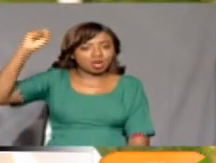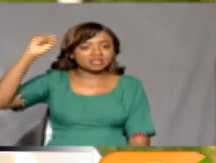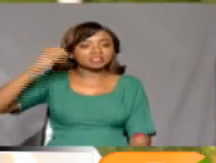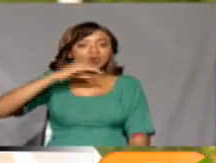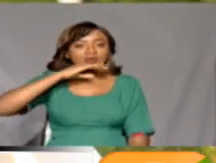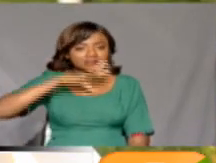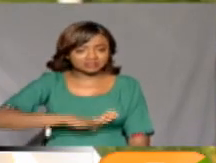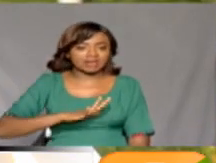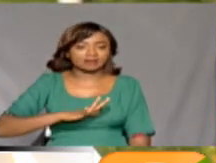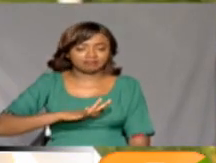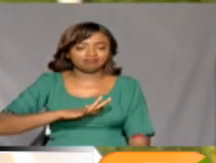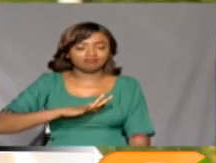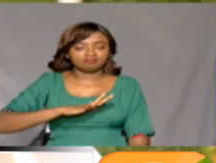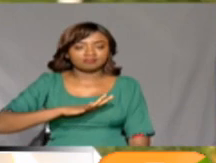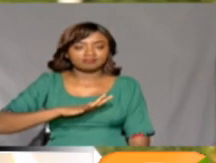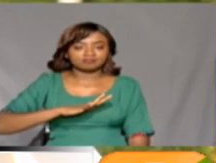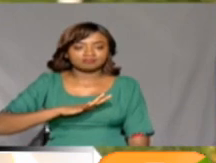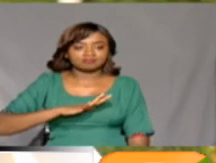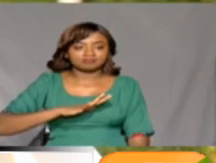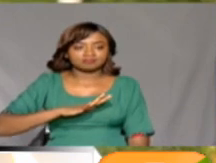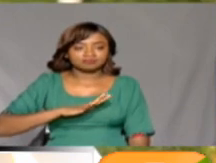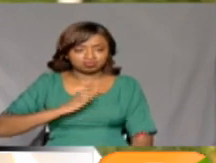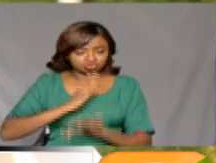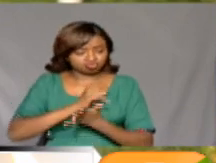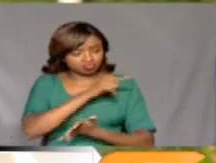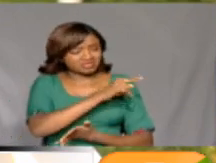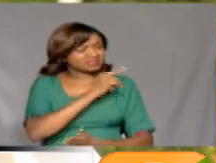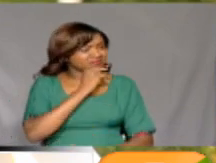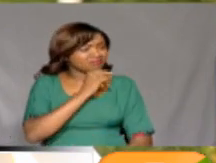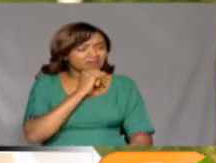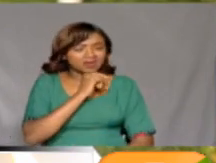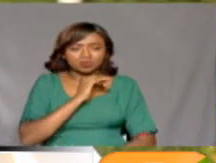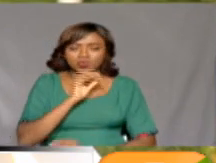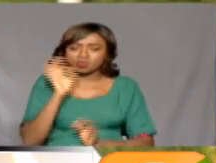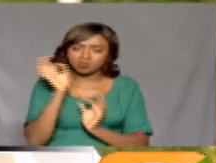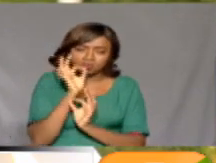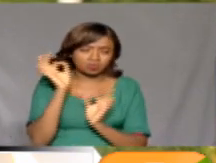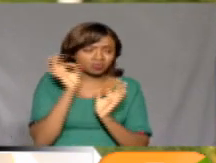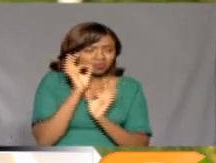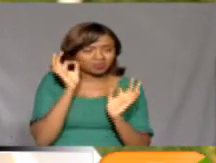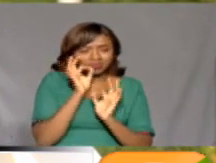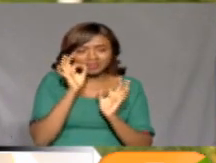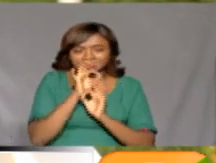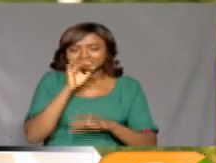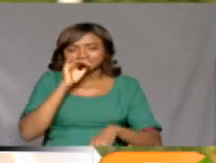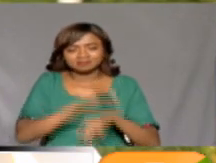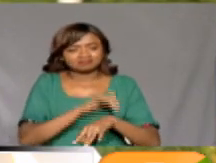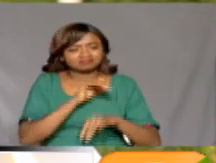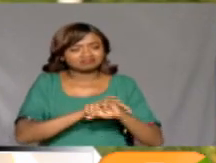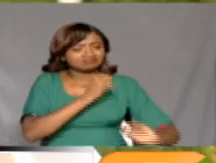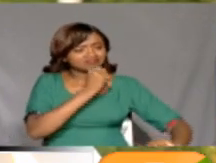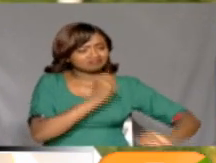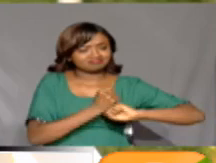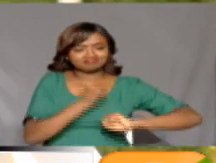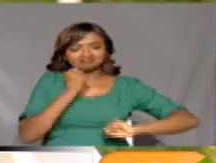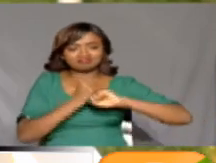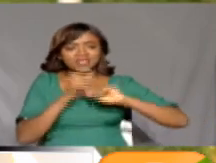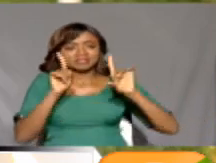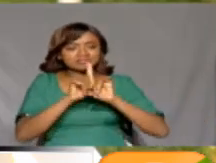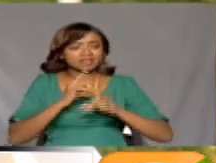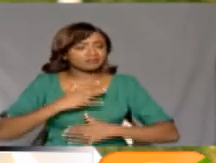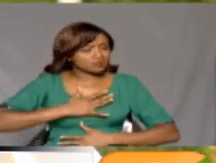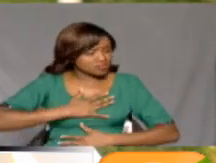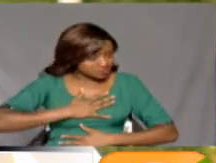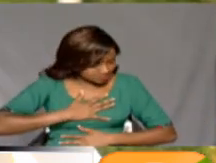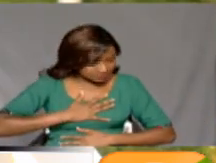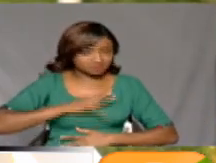that is one man we owe a lot. We owe him respect. For what